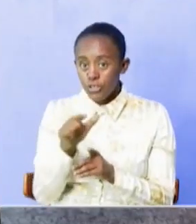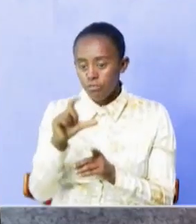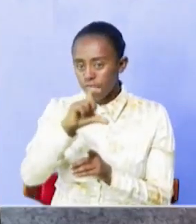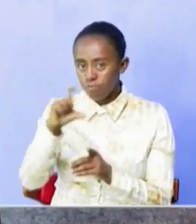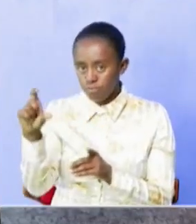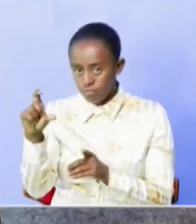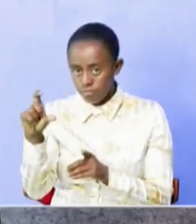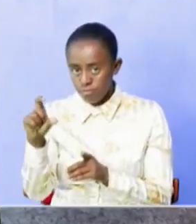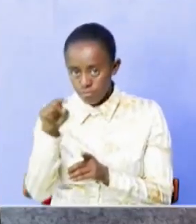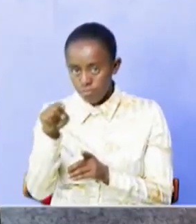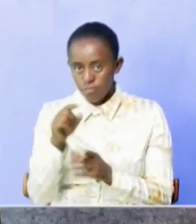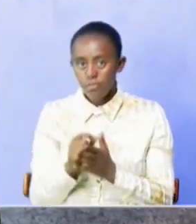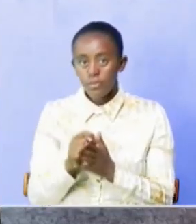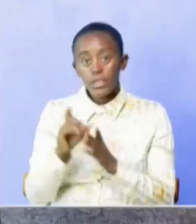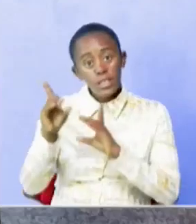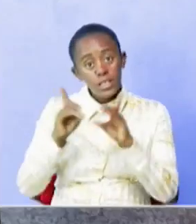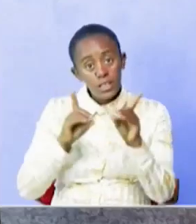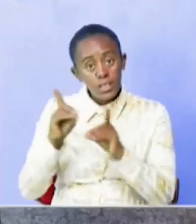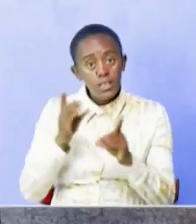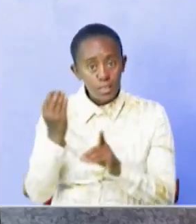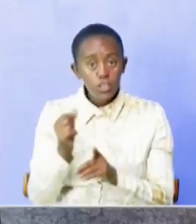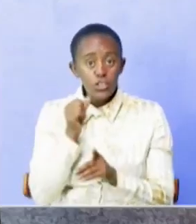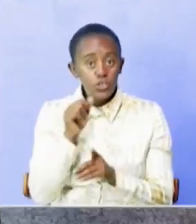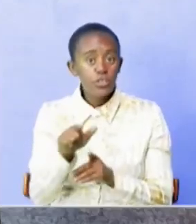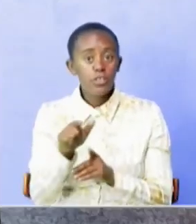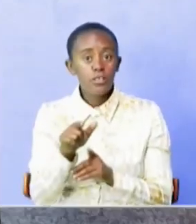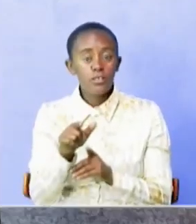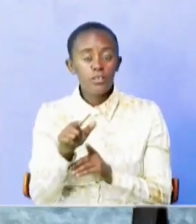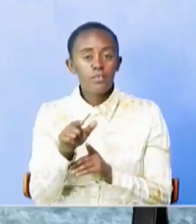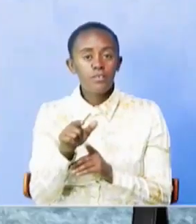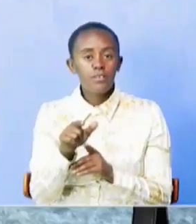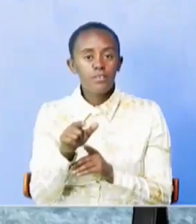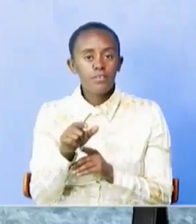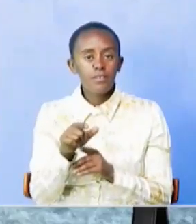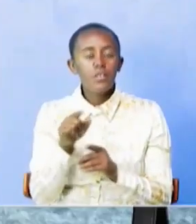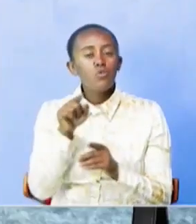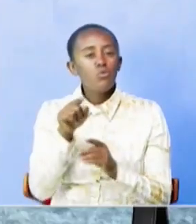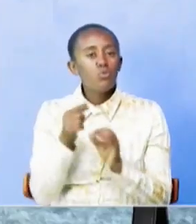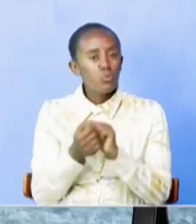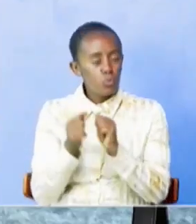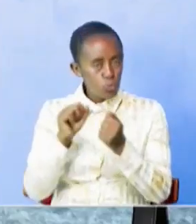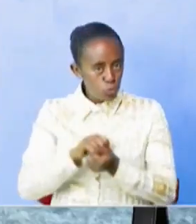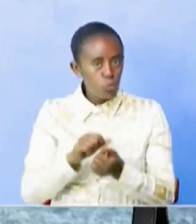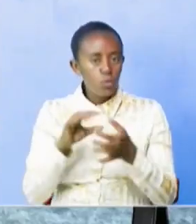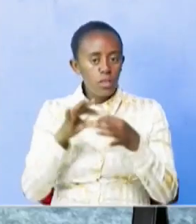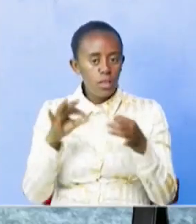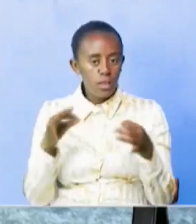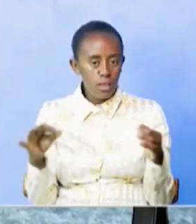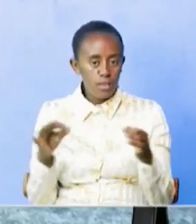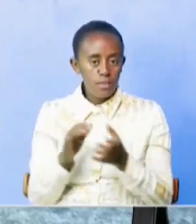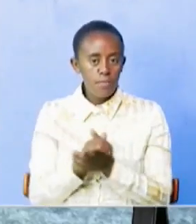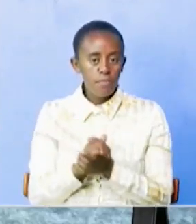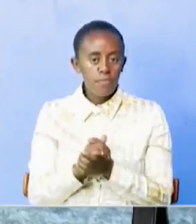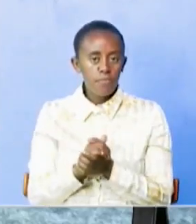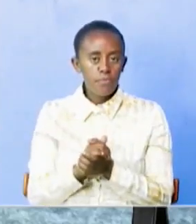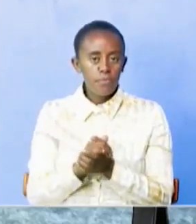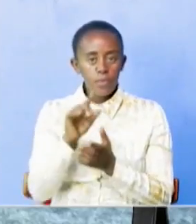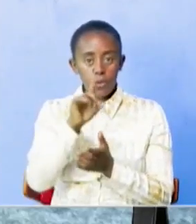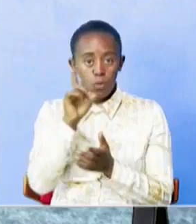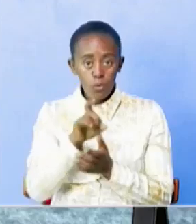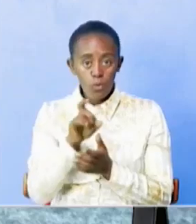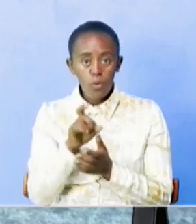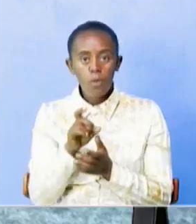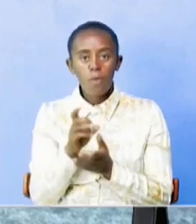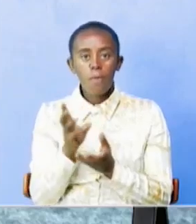come home. Did she? So we have changed the sentence into a question by